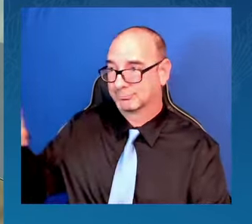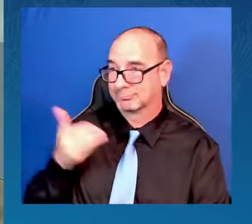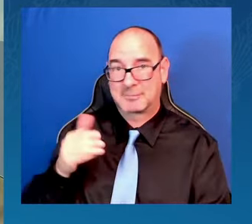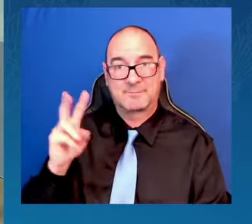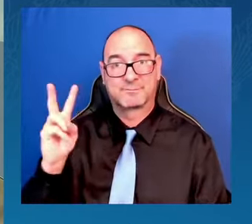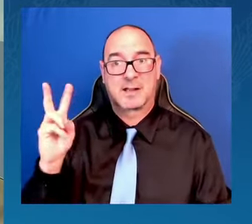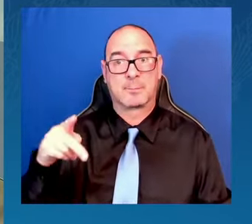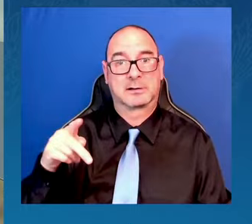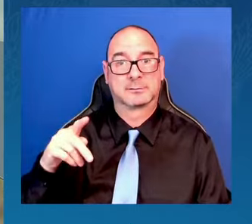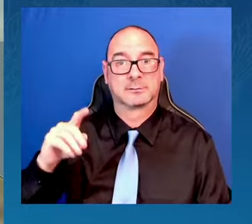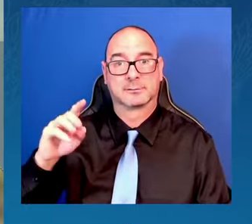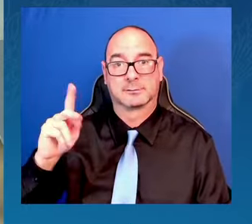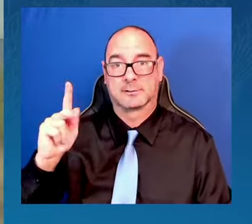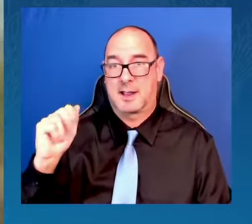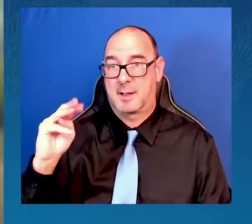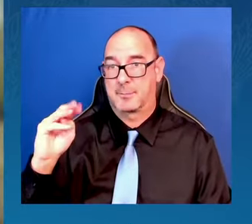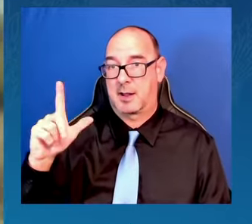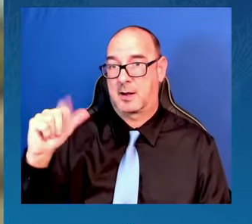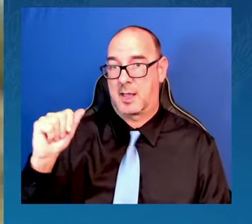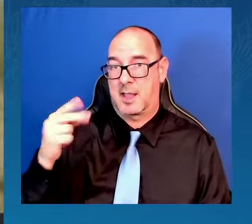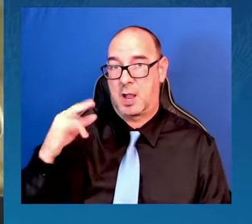Harris.